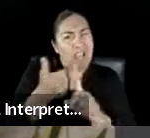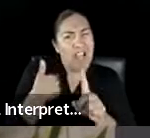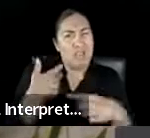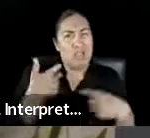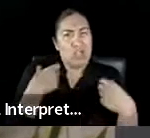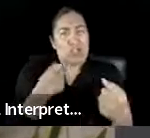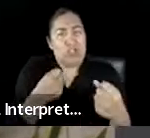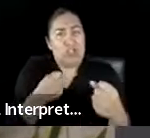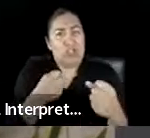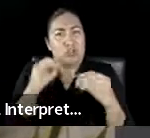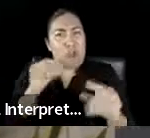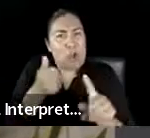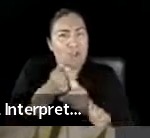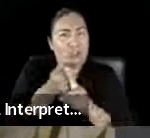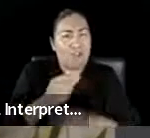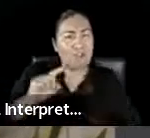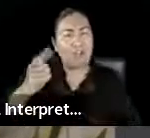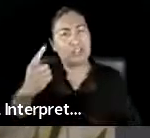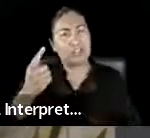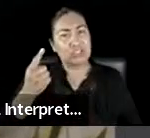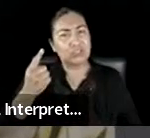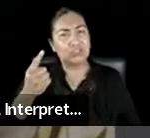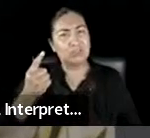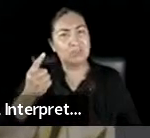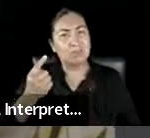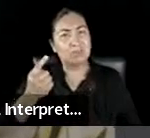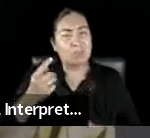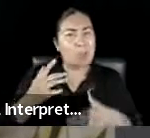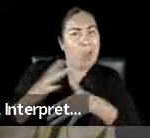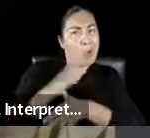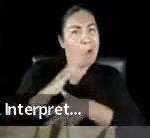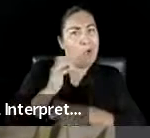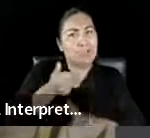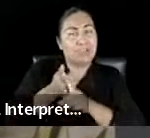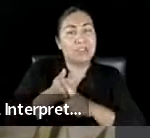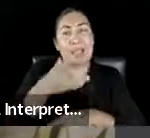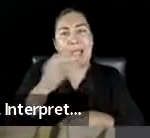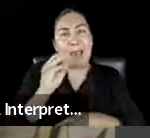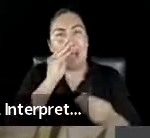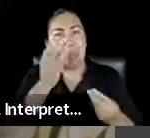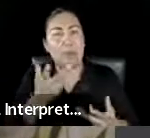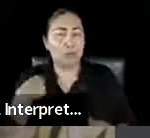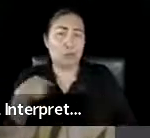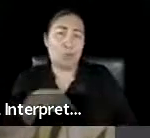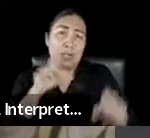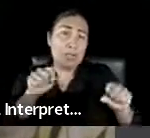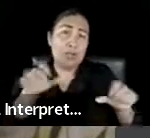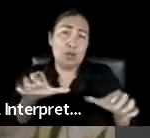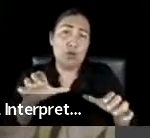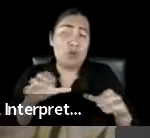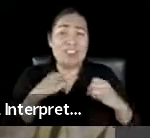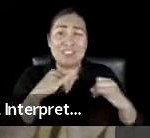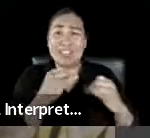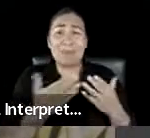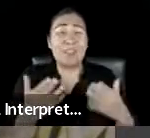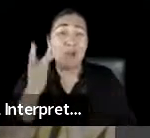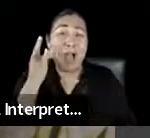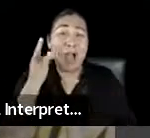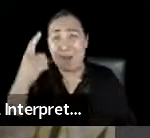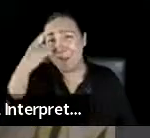put herself first and to let us know that we can do the same because our mental health matters. Thank